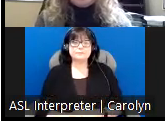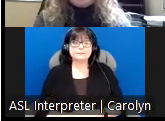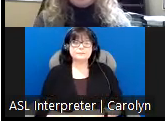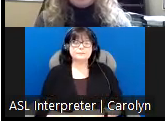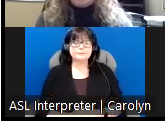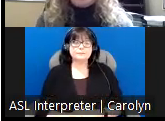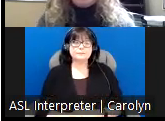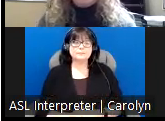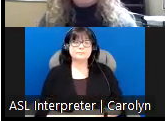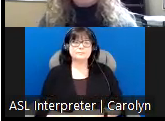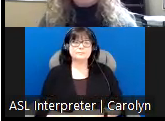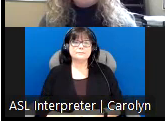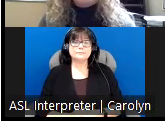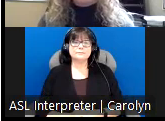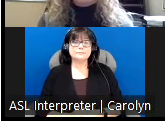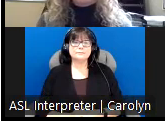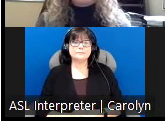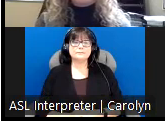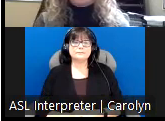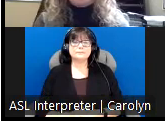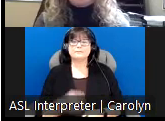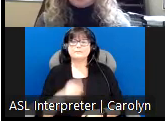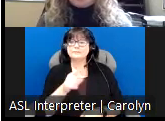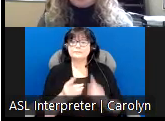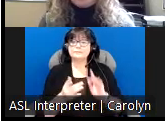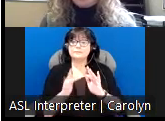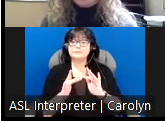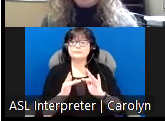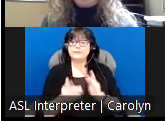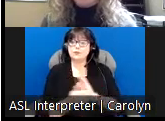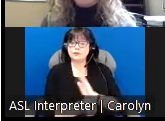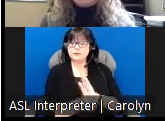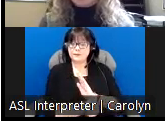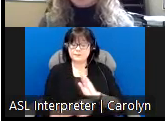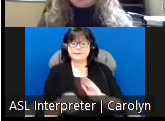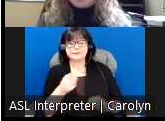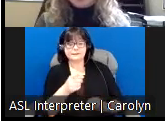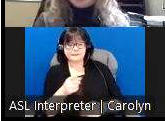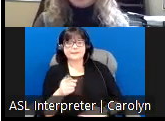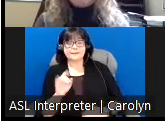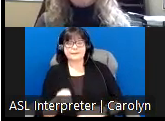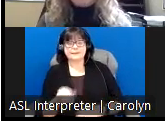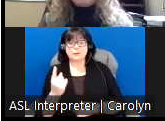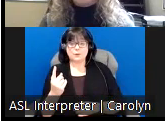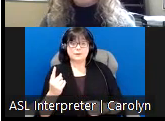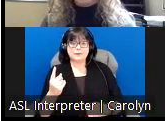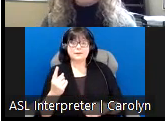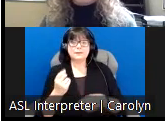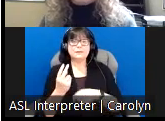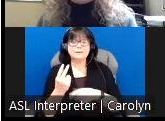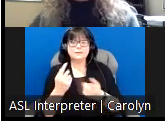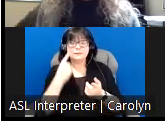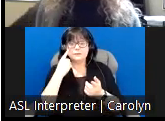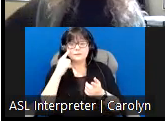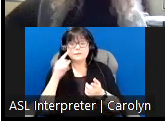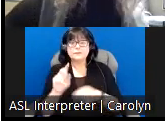And here's an example of the digital skills breakdown. And this is one of the things that we used when it came to figuring